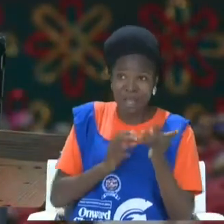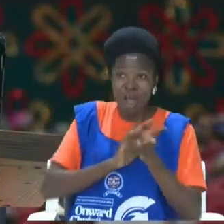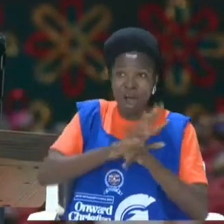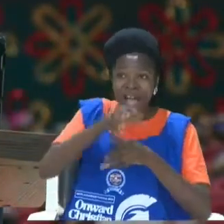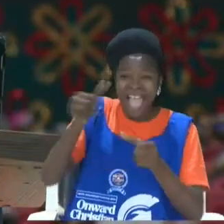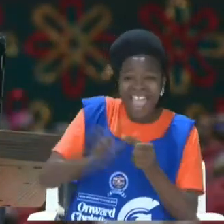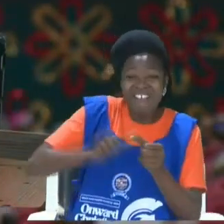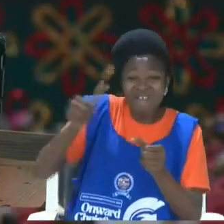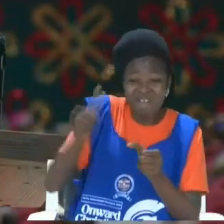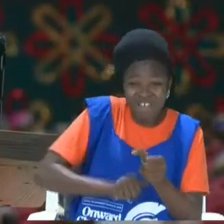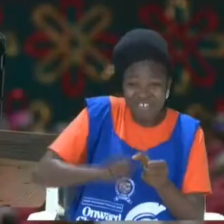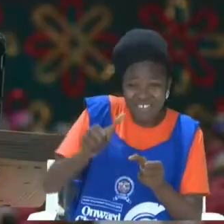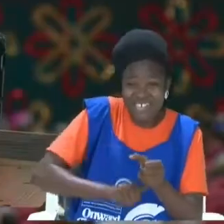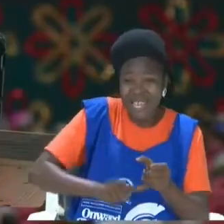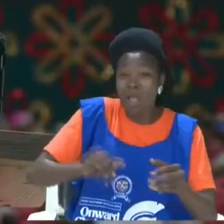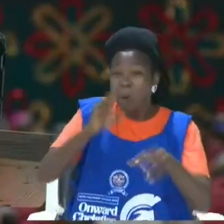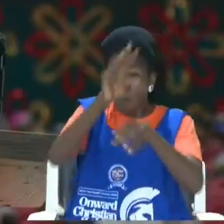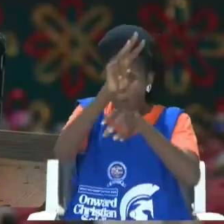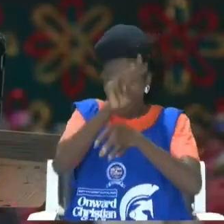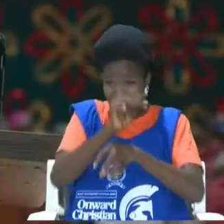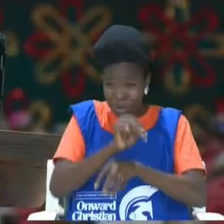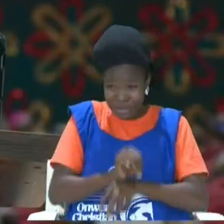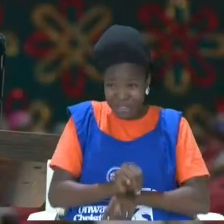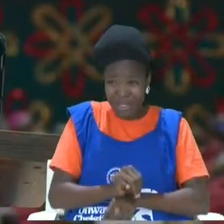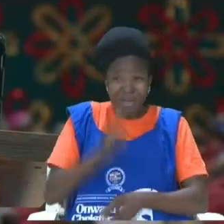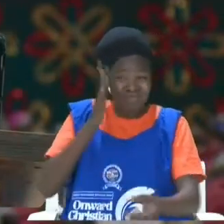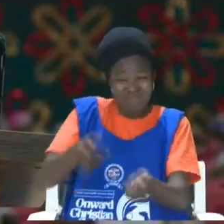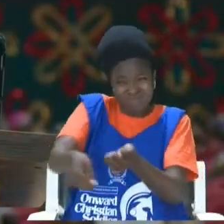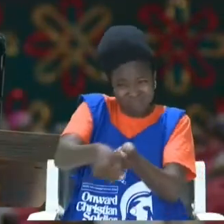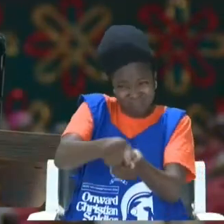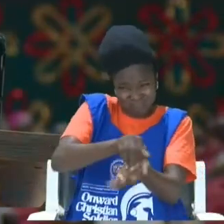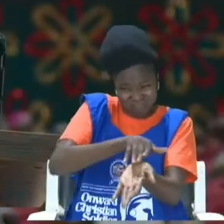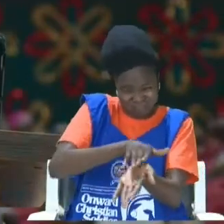every mountain will be raised down.